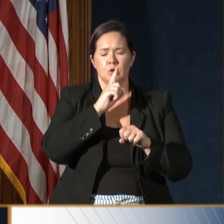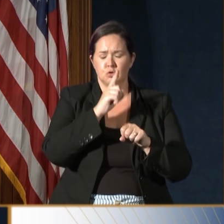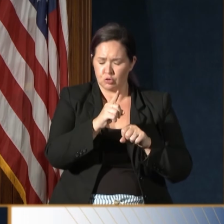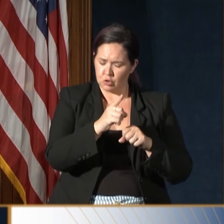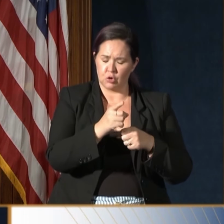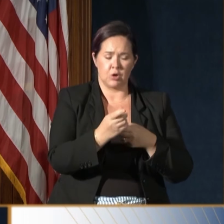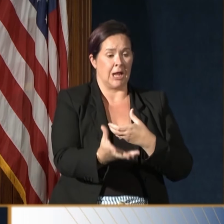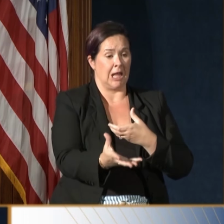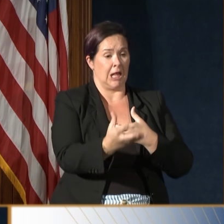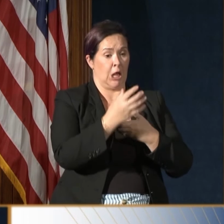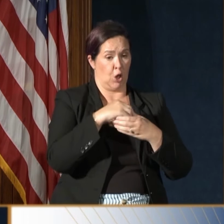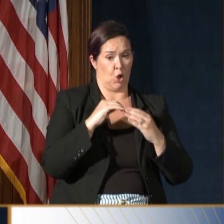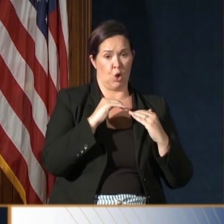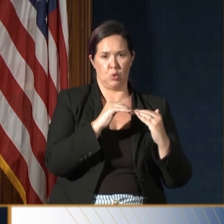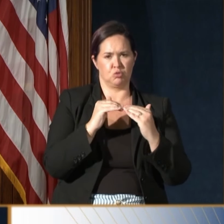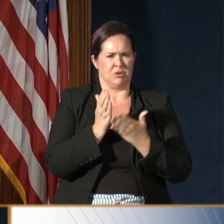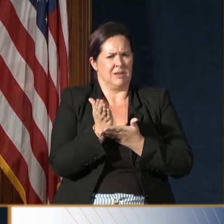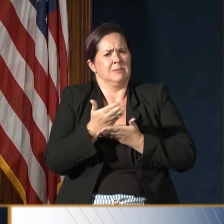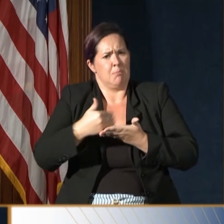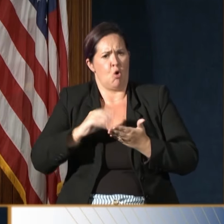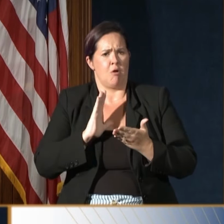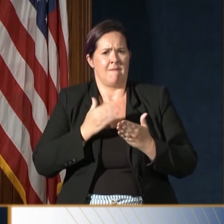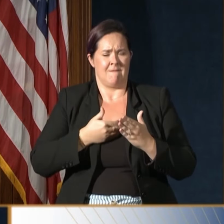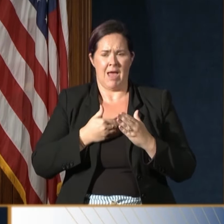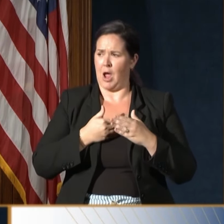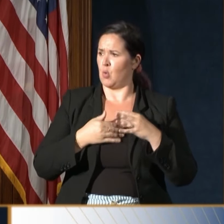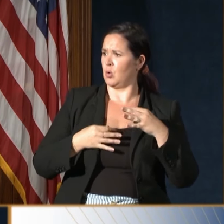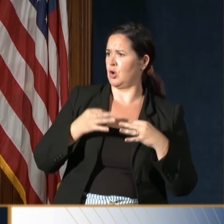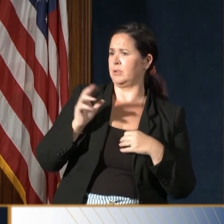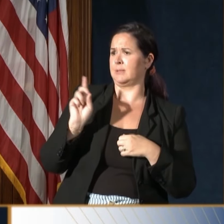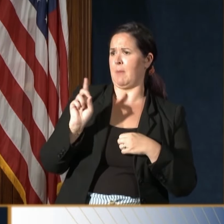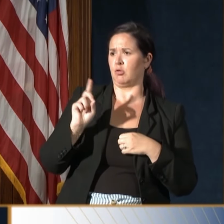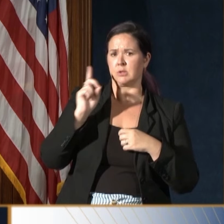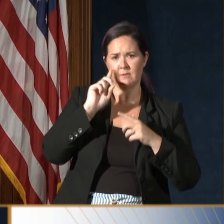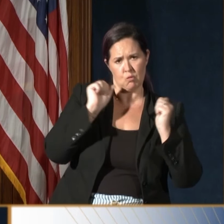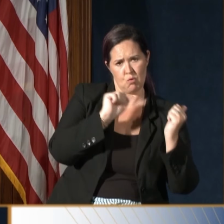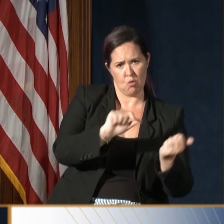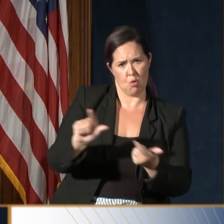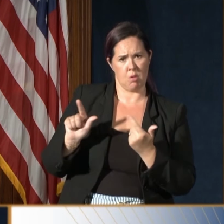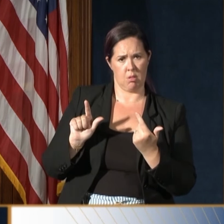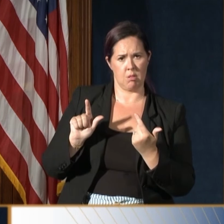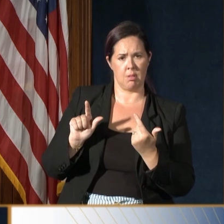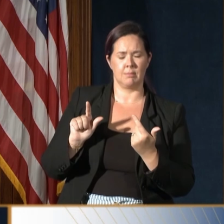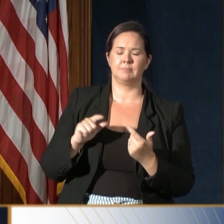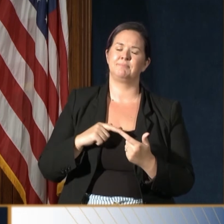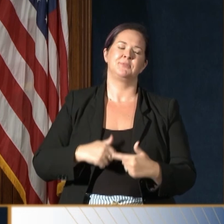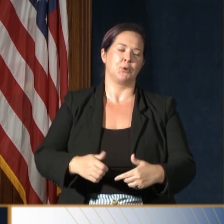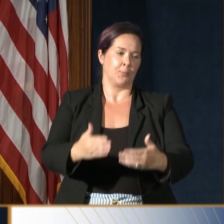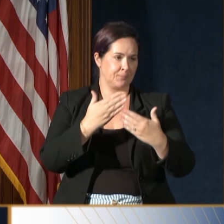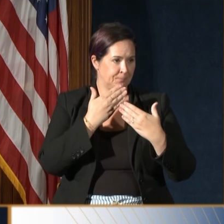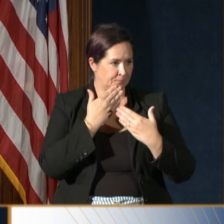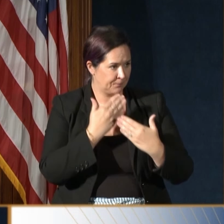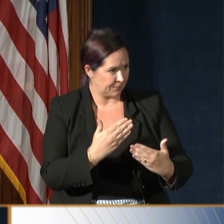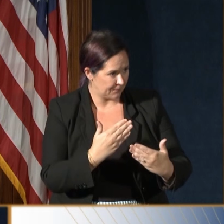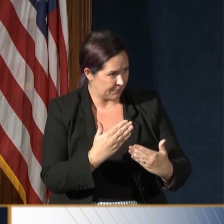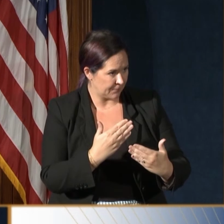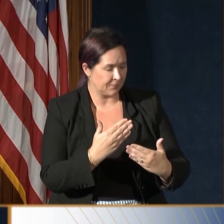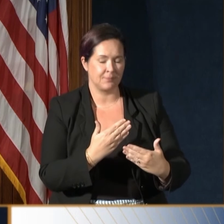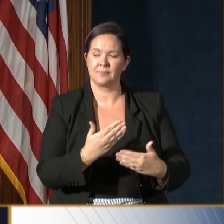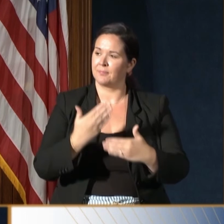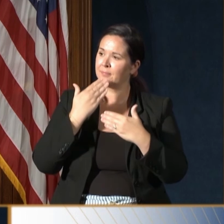inclusion is part of our democracy for all. So I want to thank you. I want to thank the